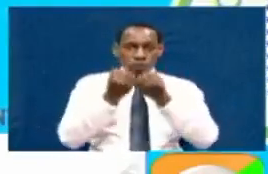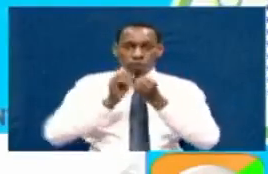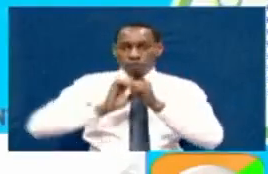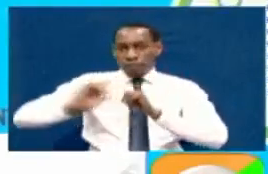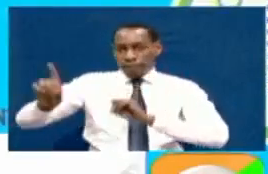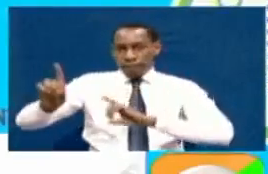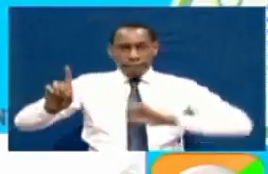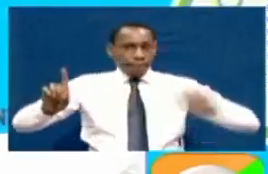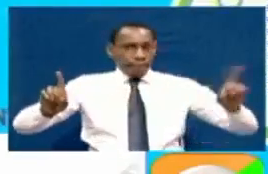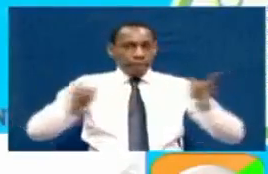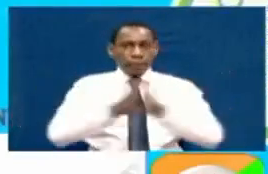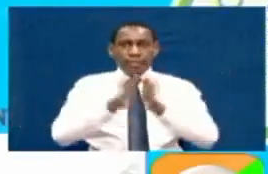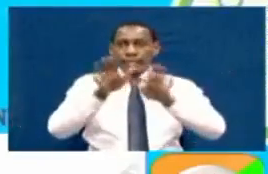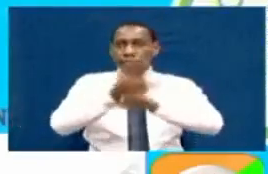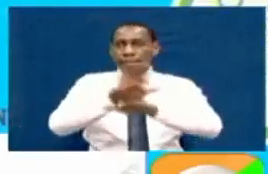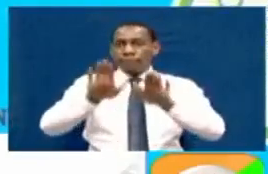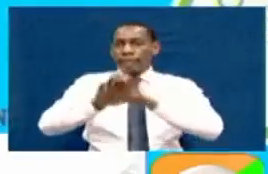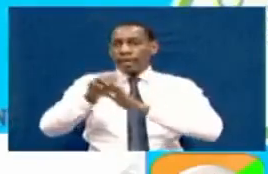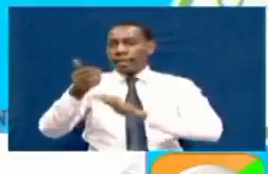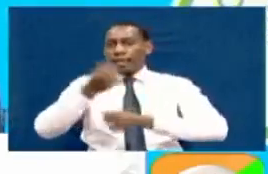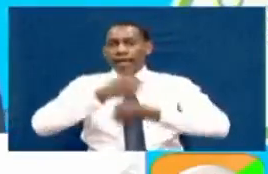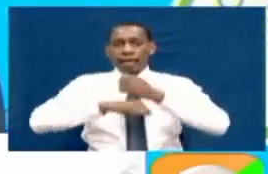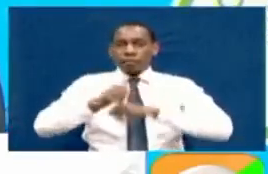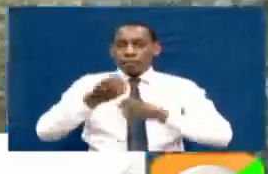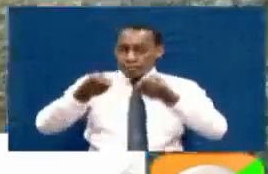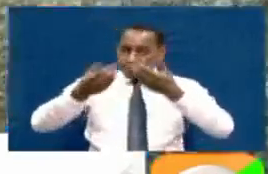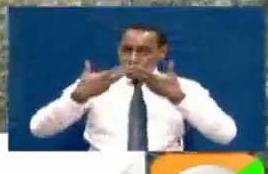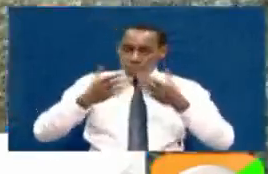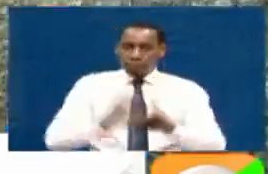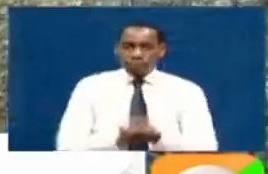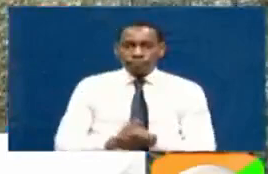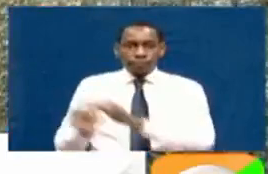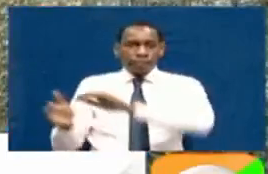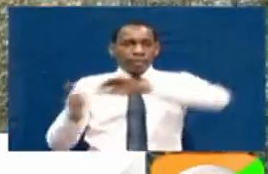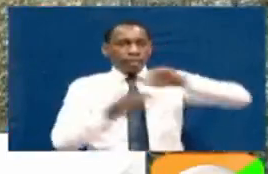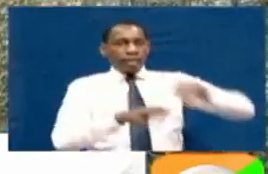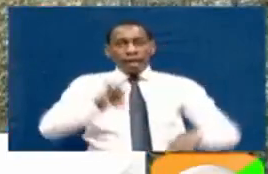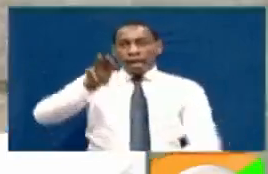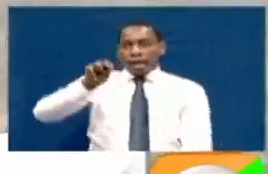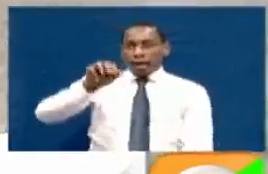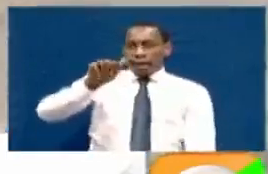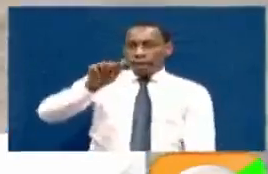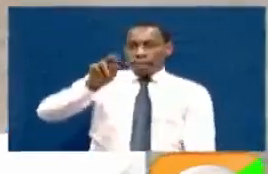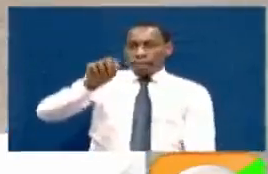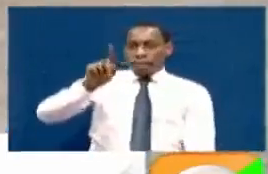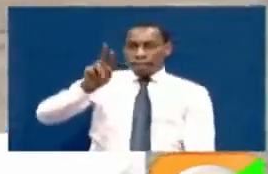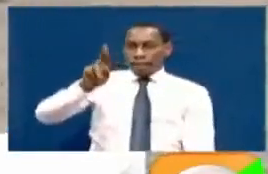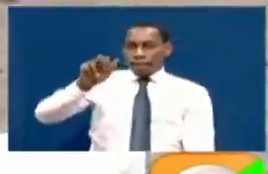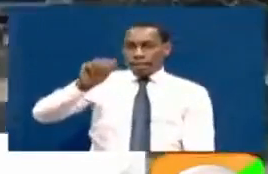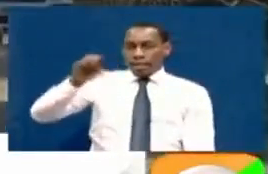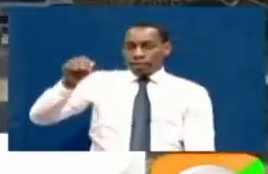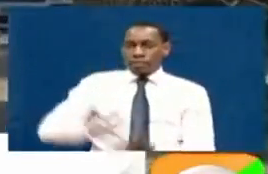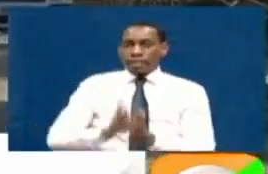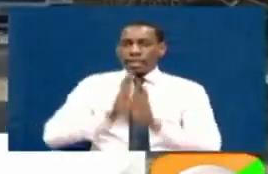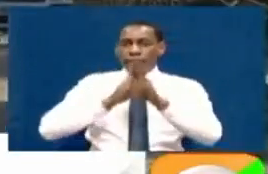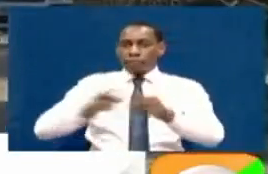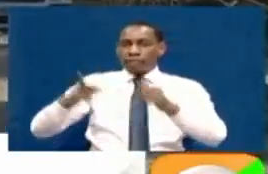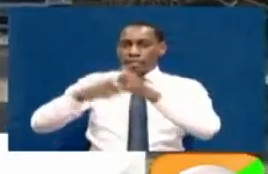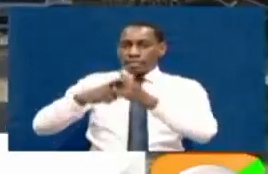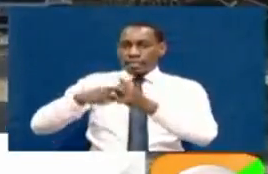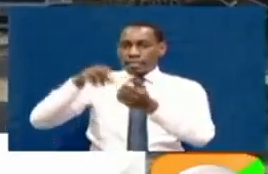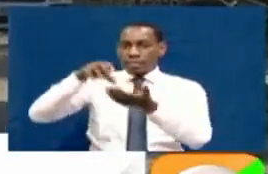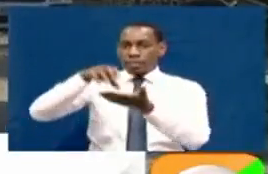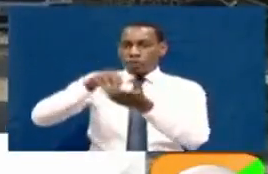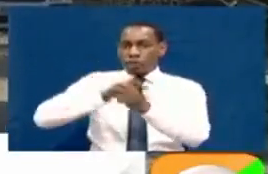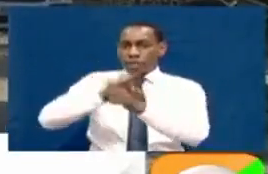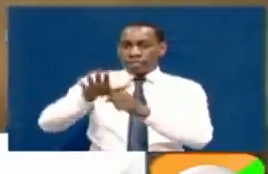distancing and every other measure that we have been told. In Mandera County, there are so far recorded 6 COVID-19 cases.